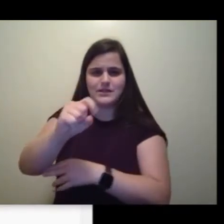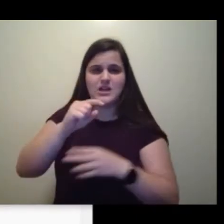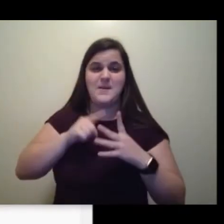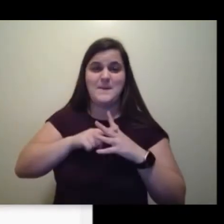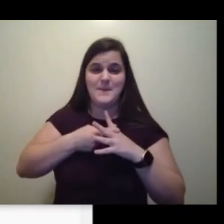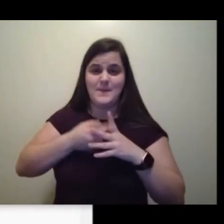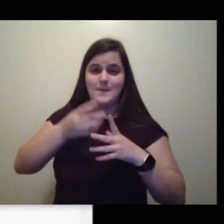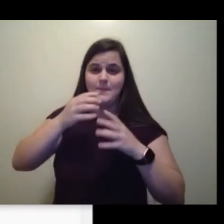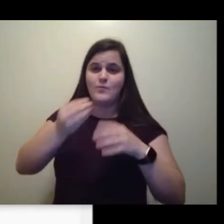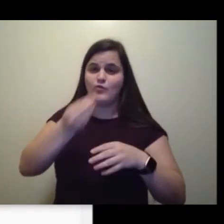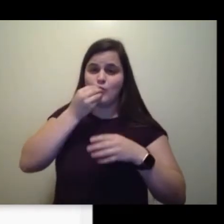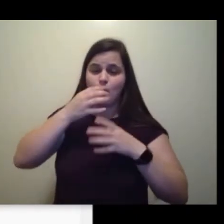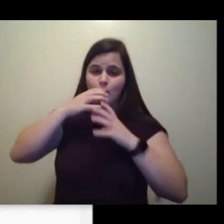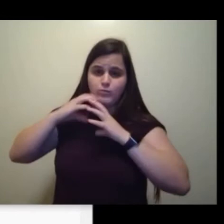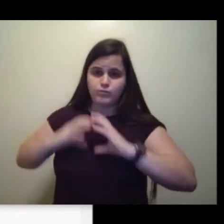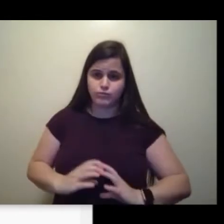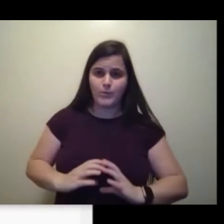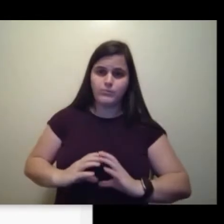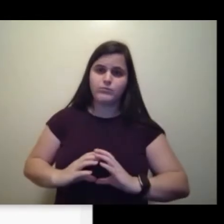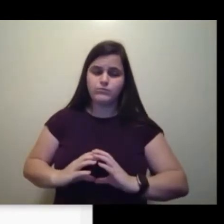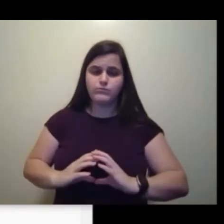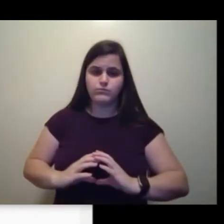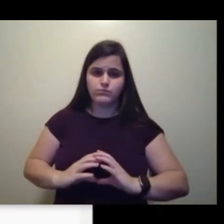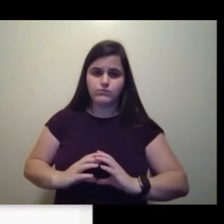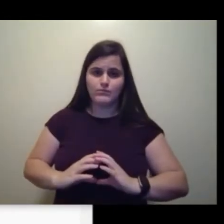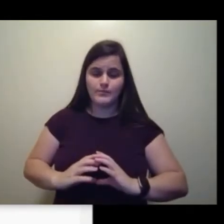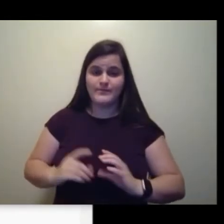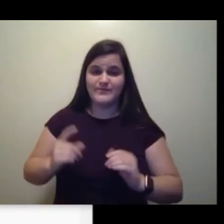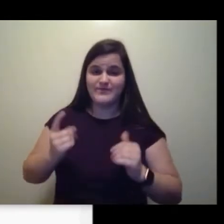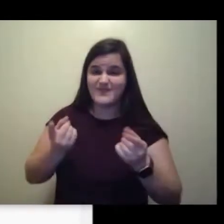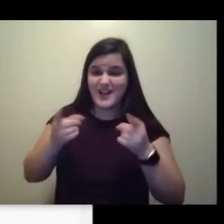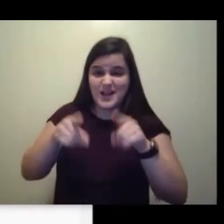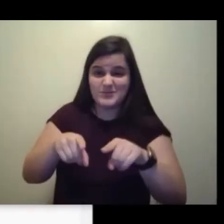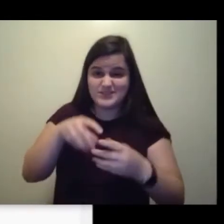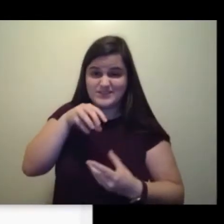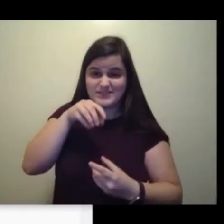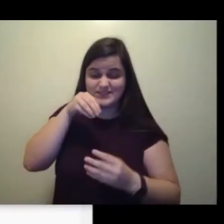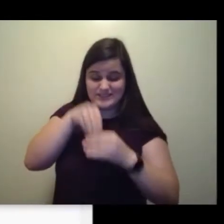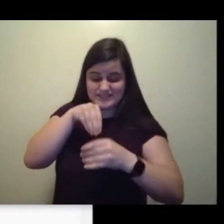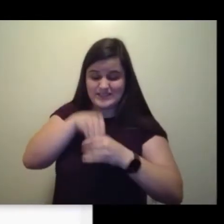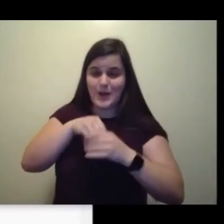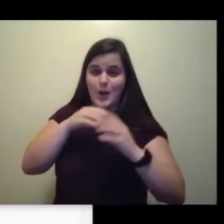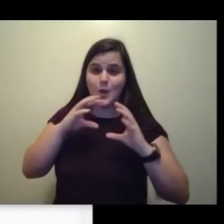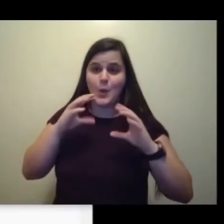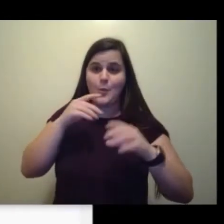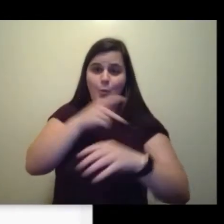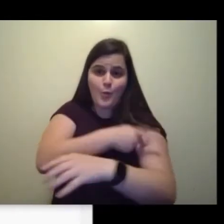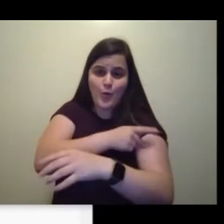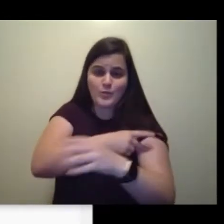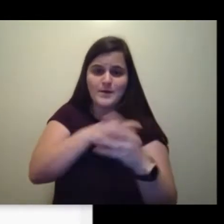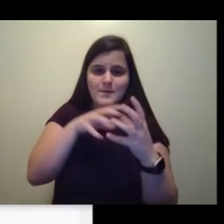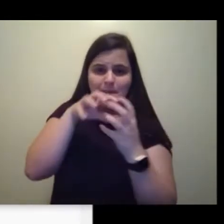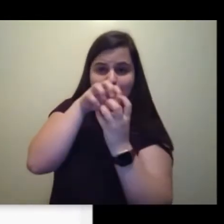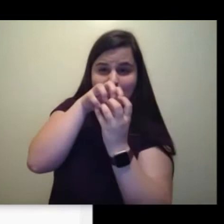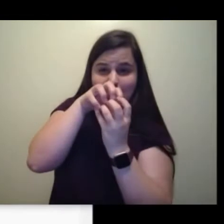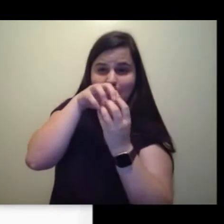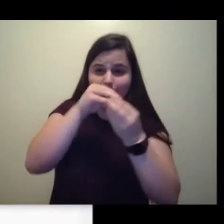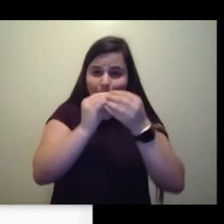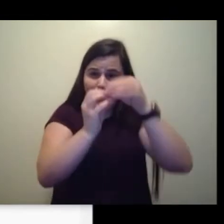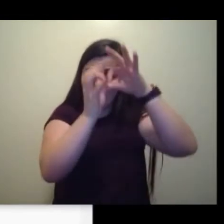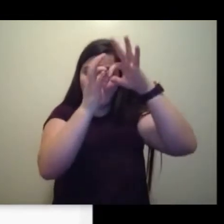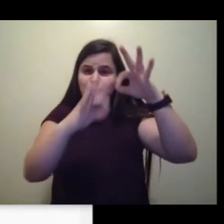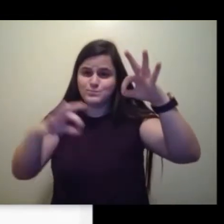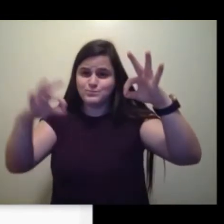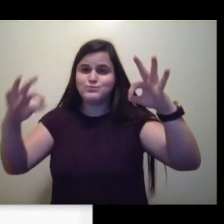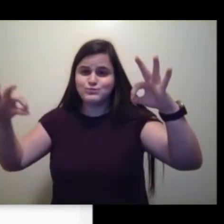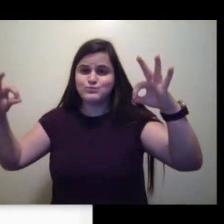when the food reaches the stomach. First, hydrochloric acid denatures the protein, unfolding